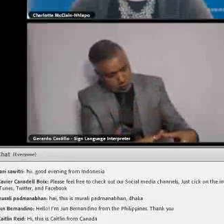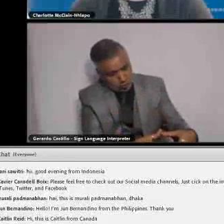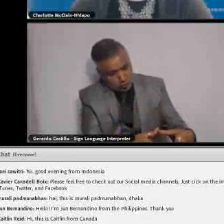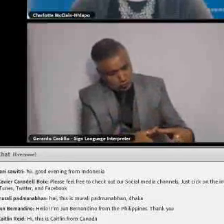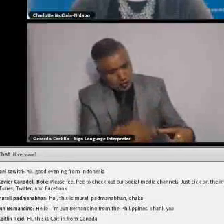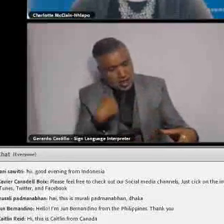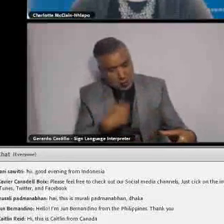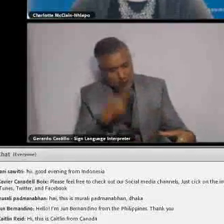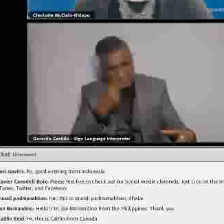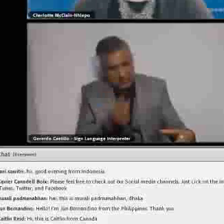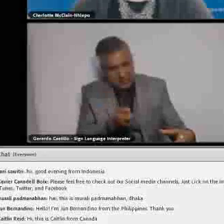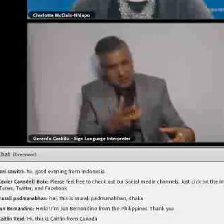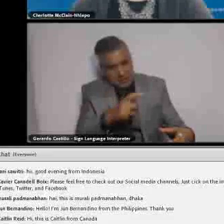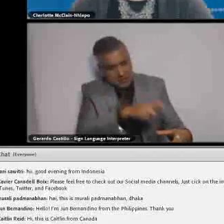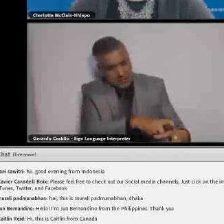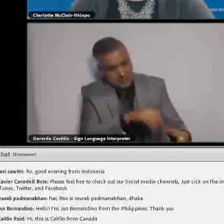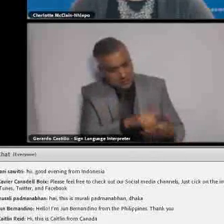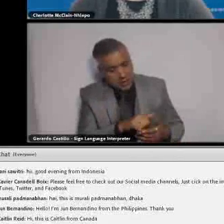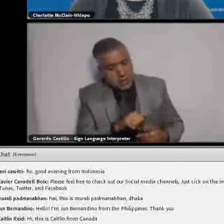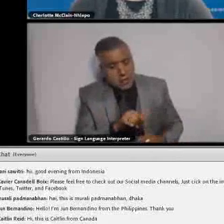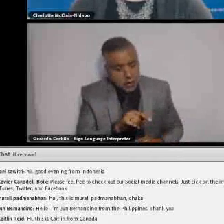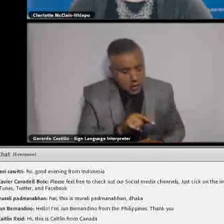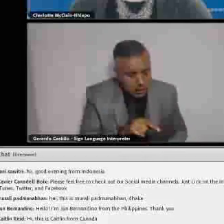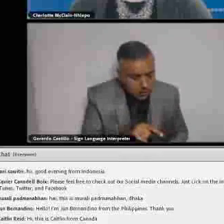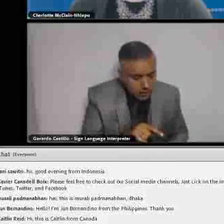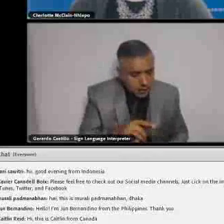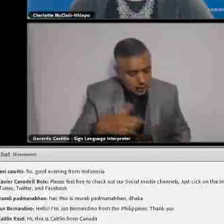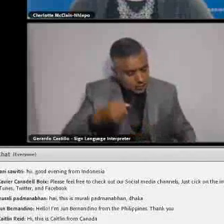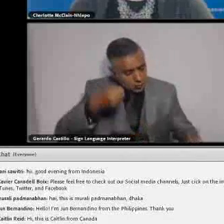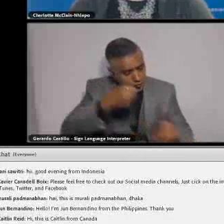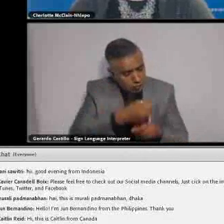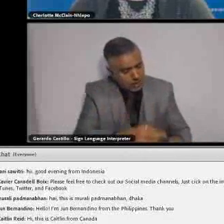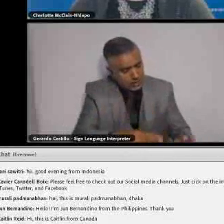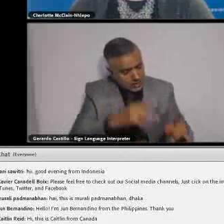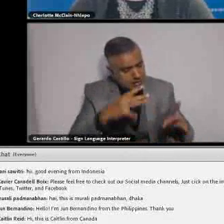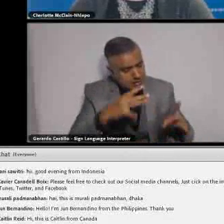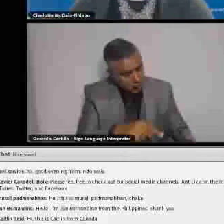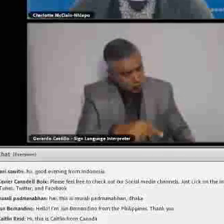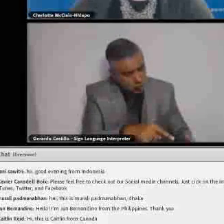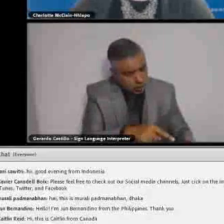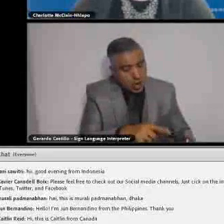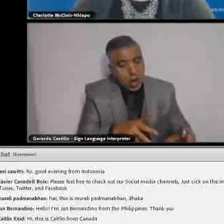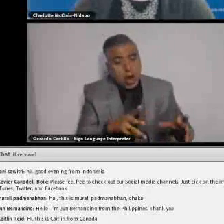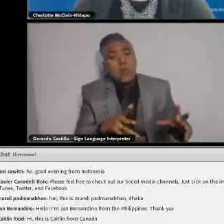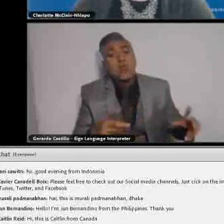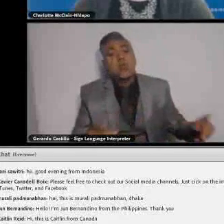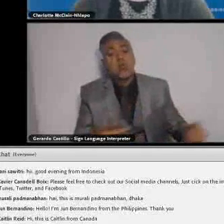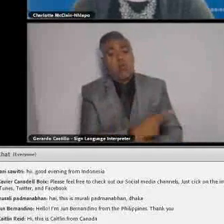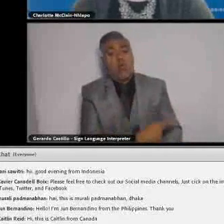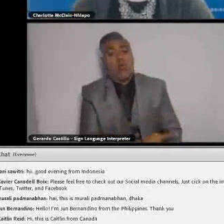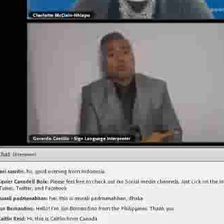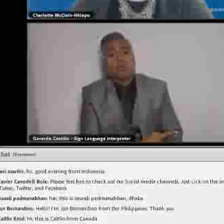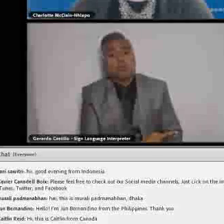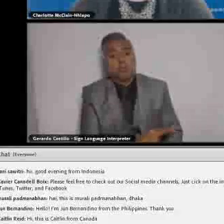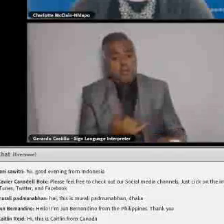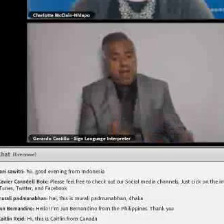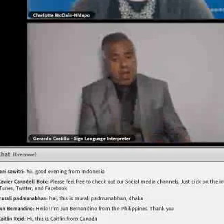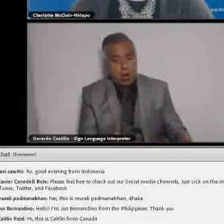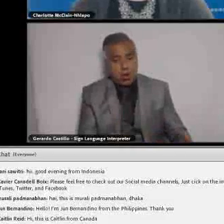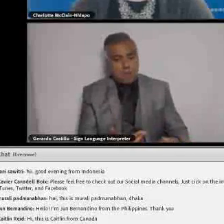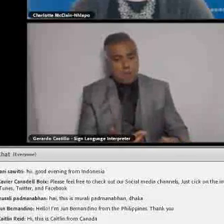of cases where people they're struck by the disaster, and then they could be left even worse off than they were before the